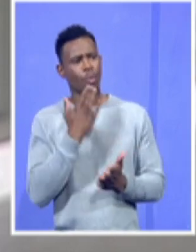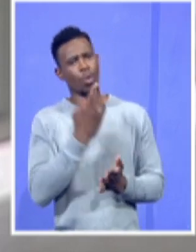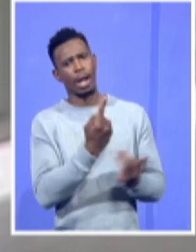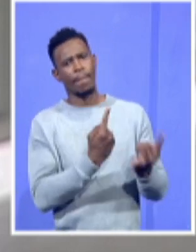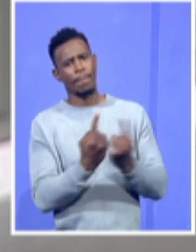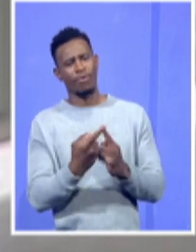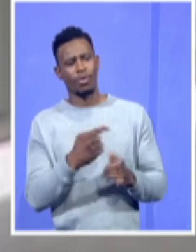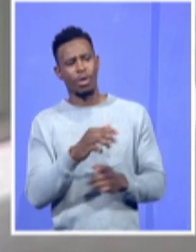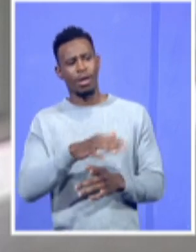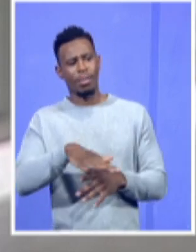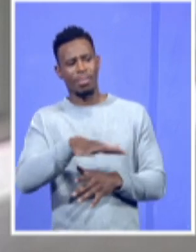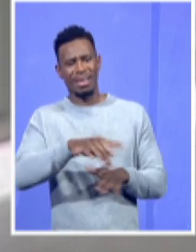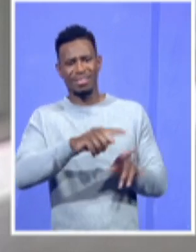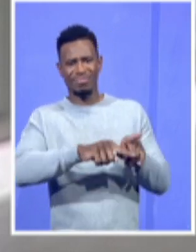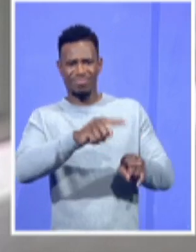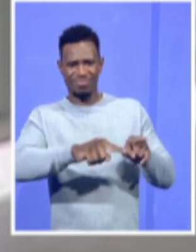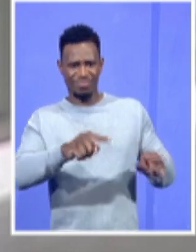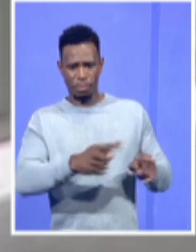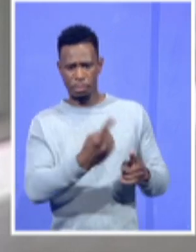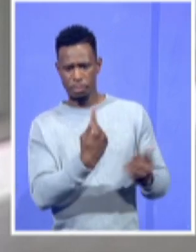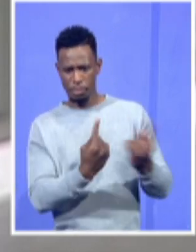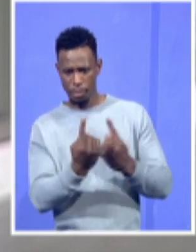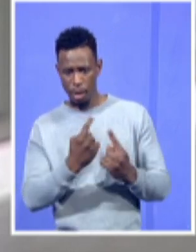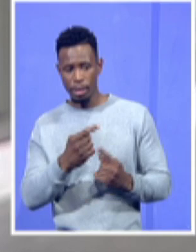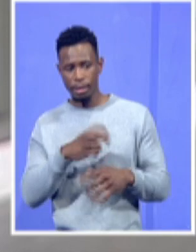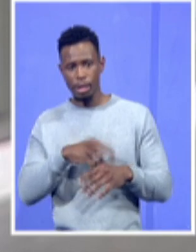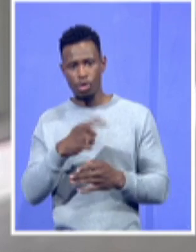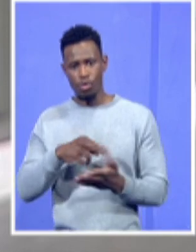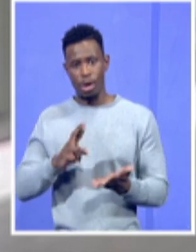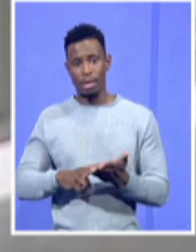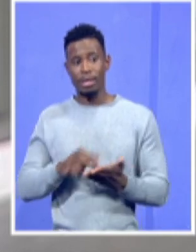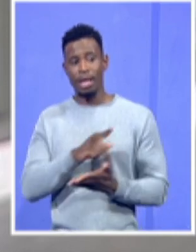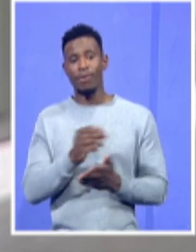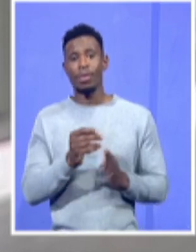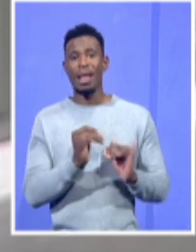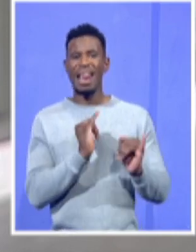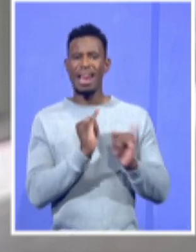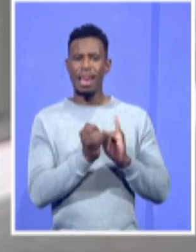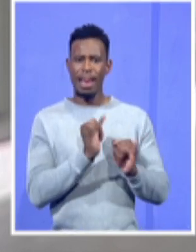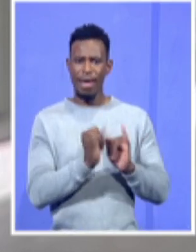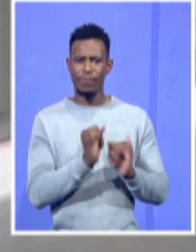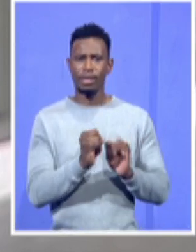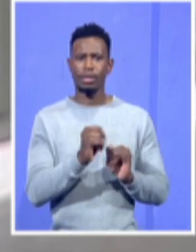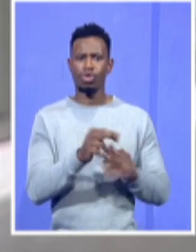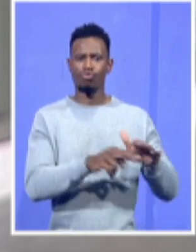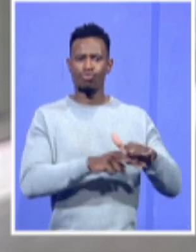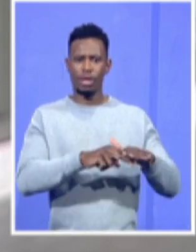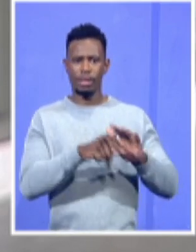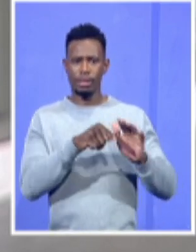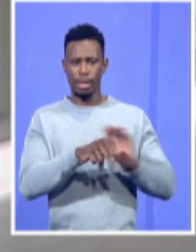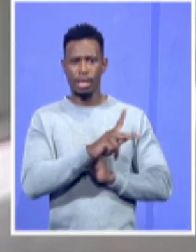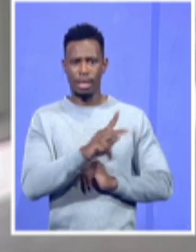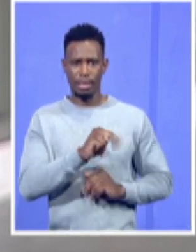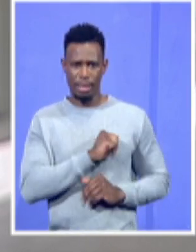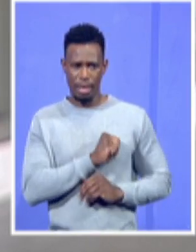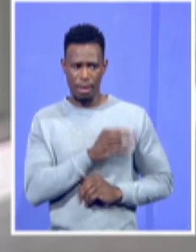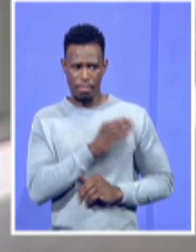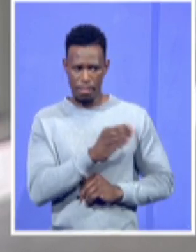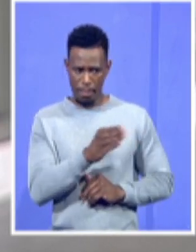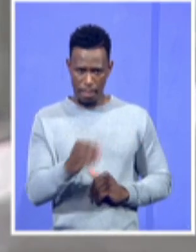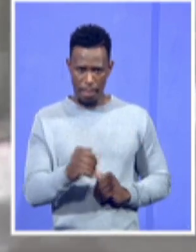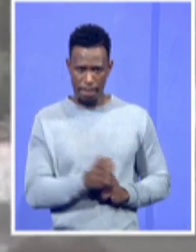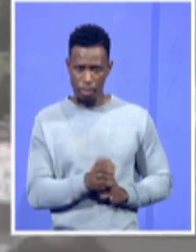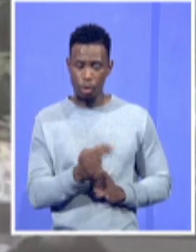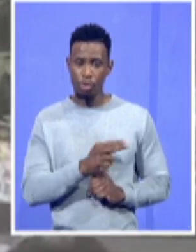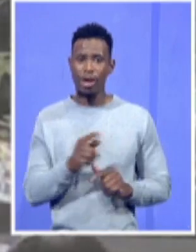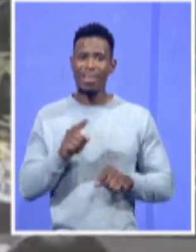the various respective regions of the province, all 11 of them of KwaZulu-Natal. We are also told that the various leaders